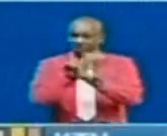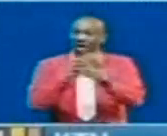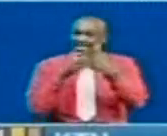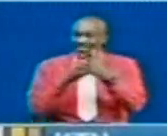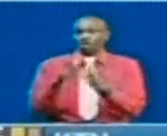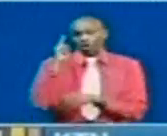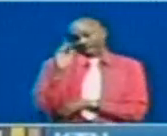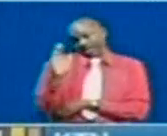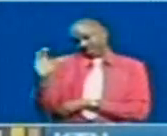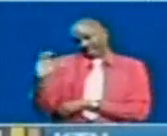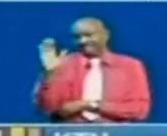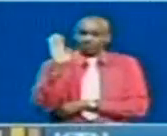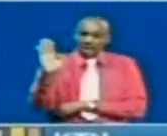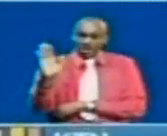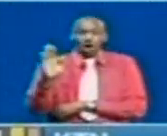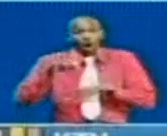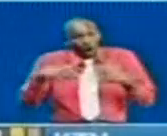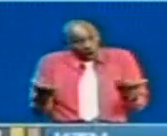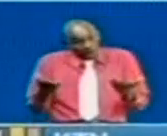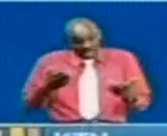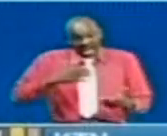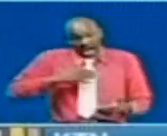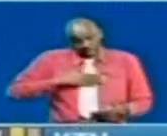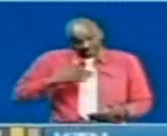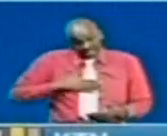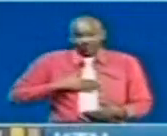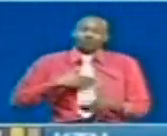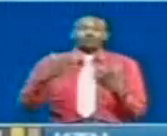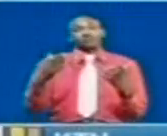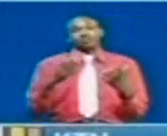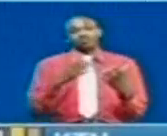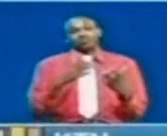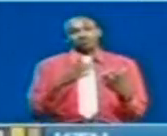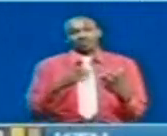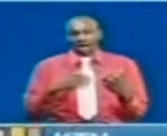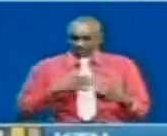Nasir clients, or should we too buy our own guns.